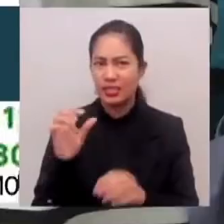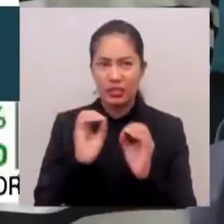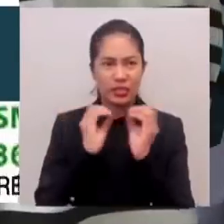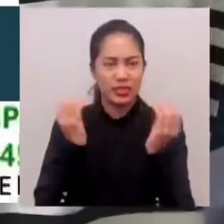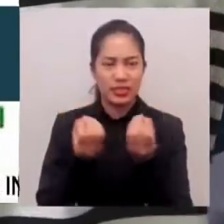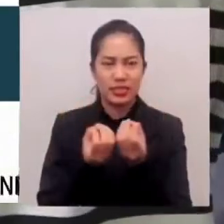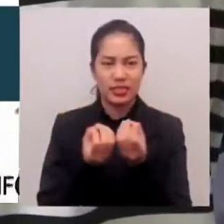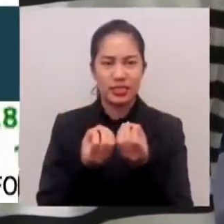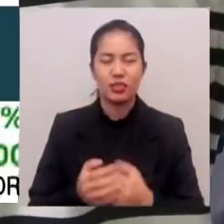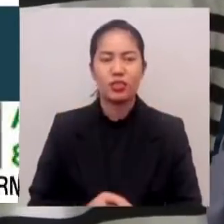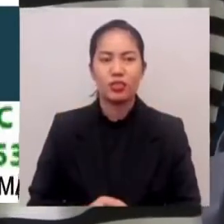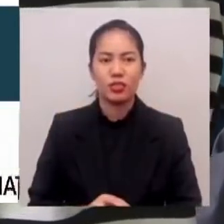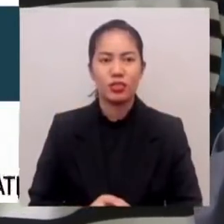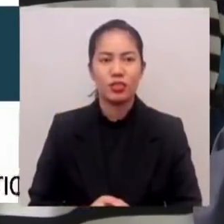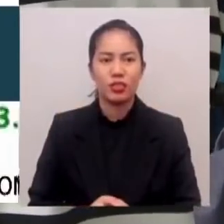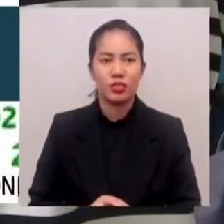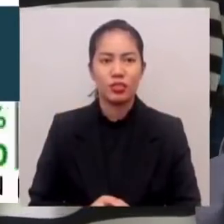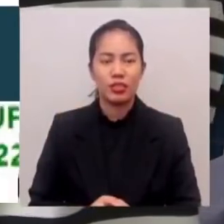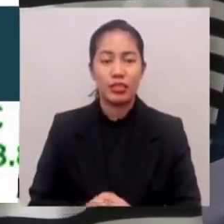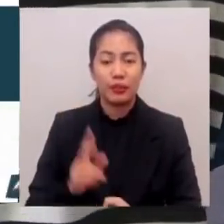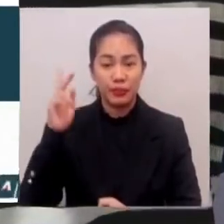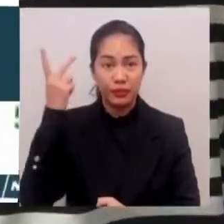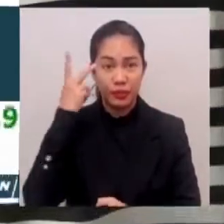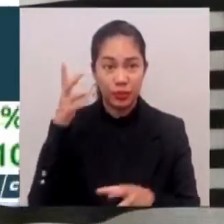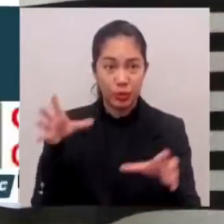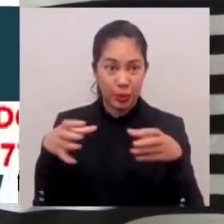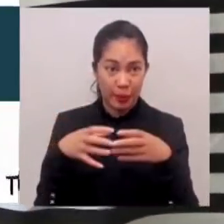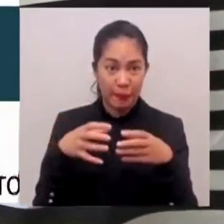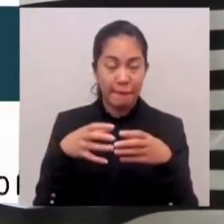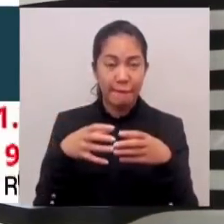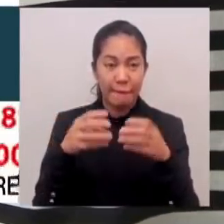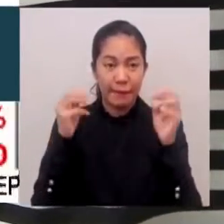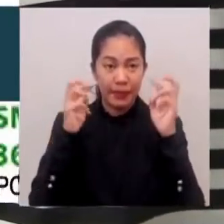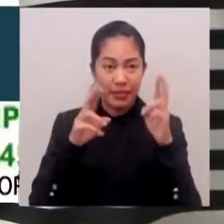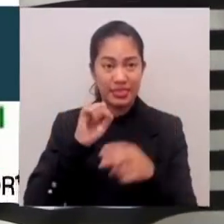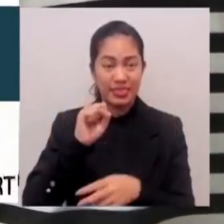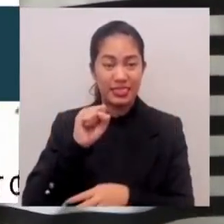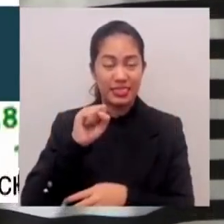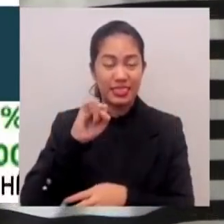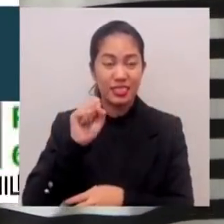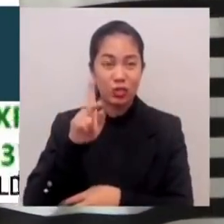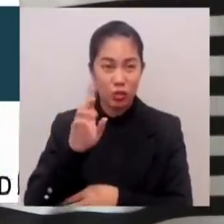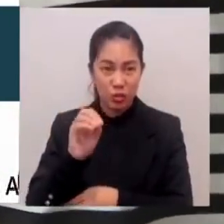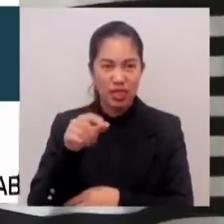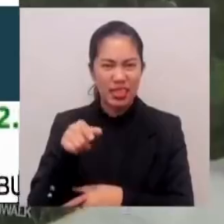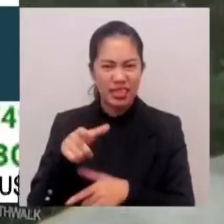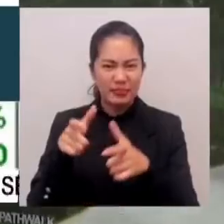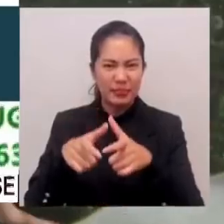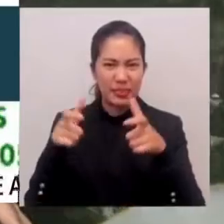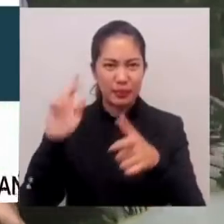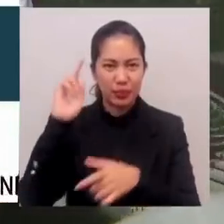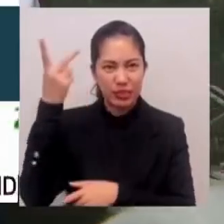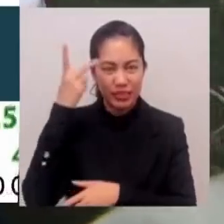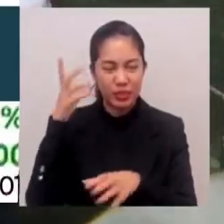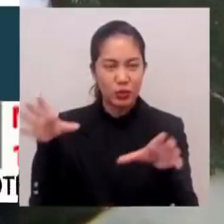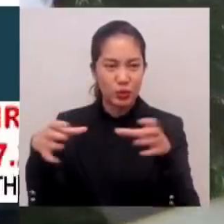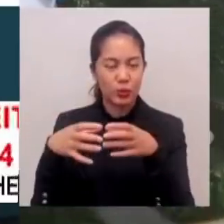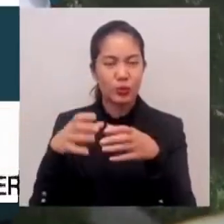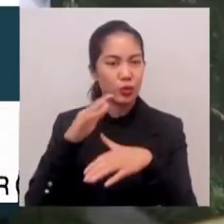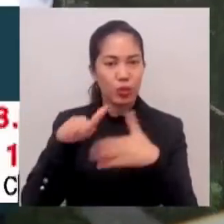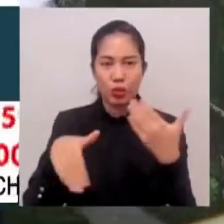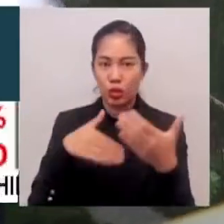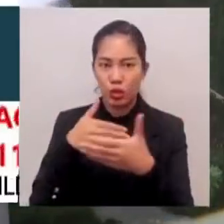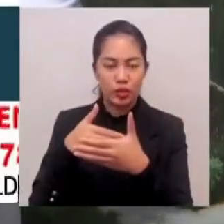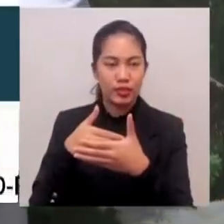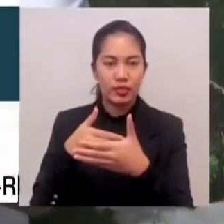the political group of Mayor Isko seem to be the biggest political group now. All of those that seem to have